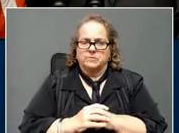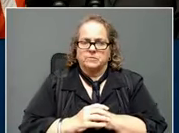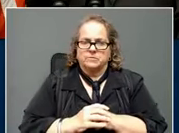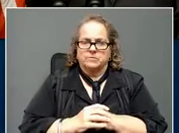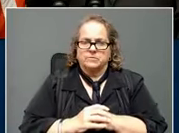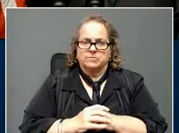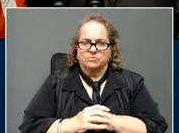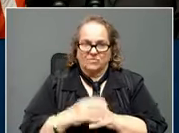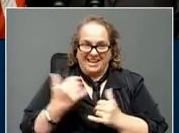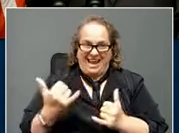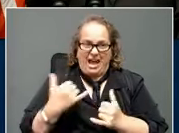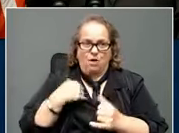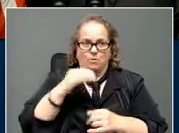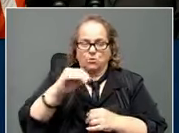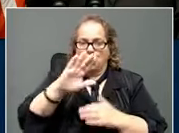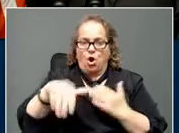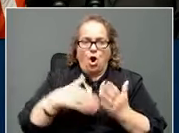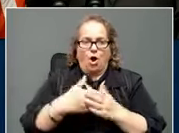now.